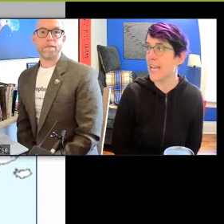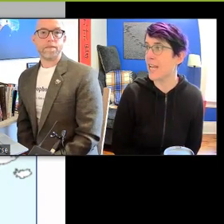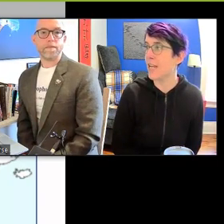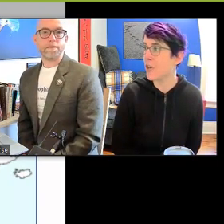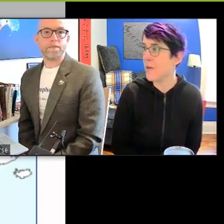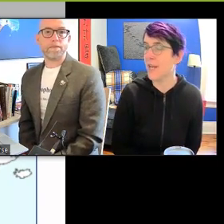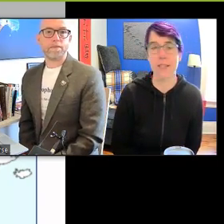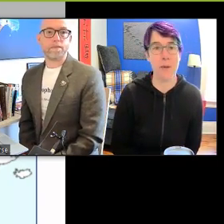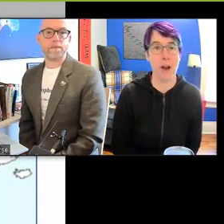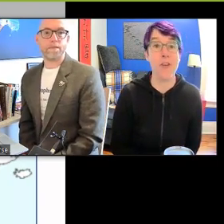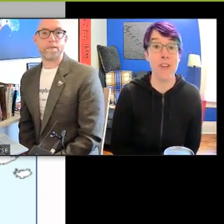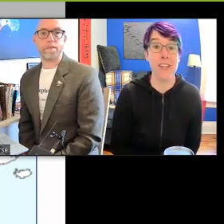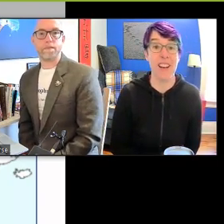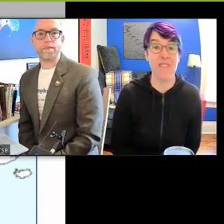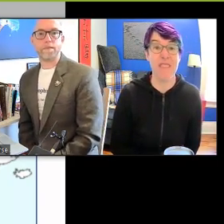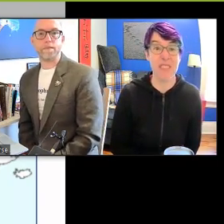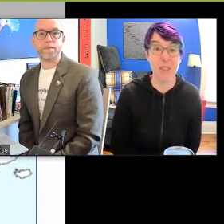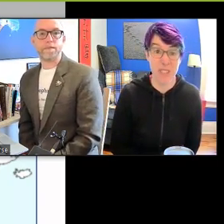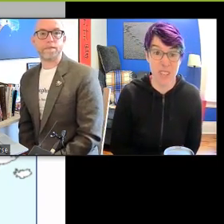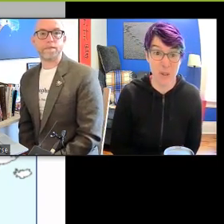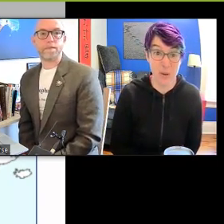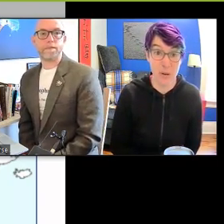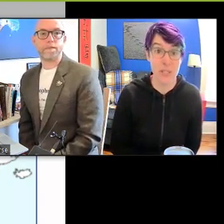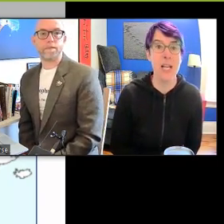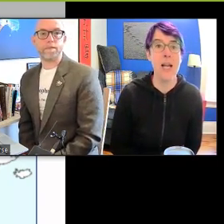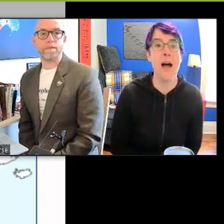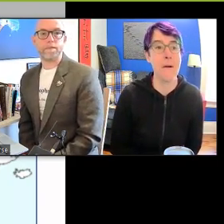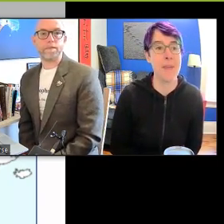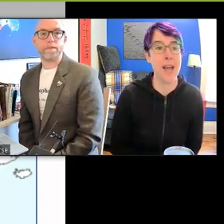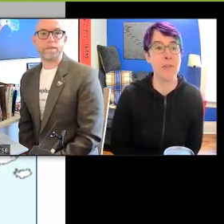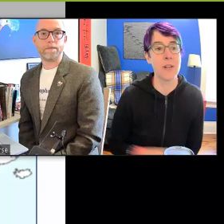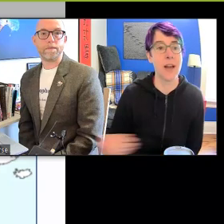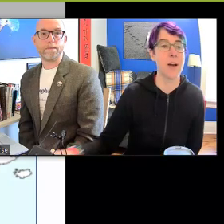modern day human is about 195,000 years old,